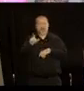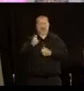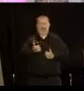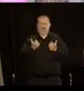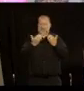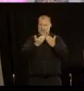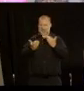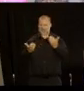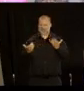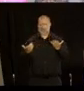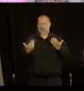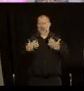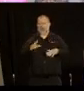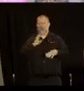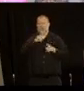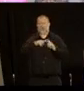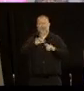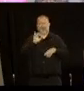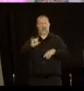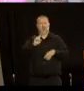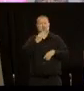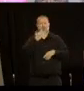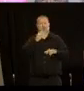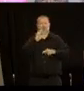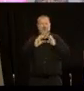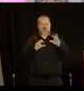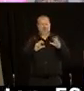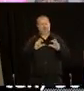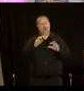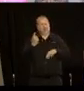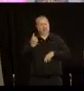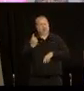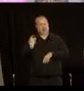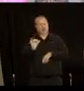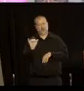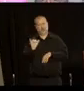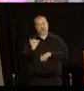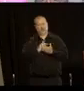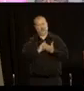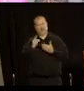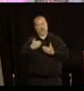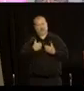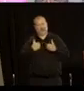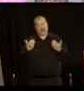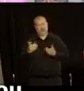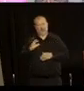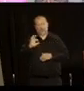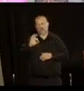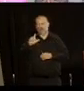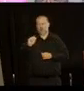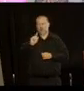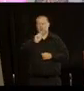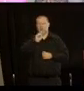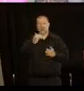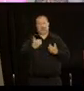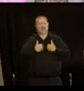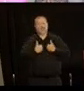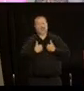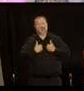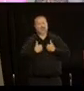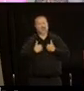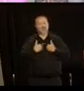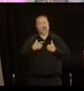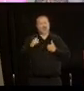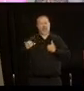life. So, you talk about really good investments. That's another program that we have here in Florida that really has,